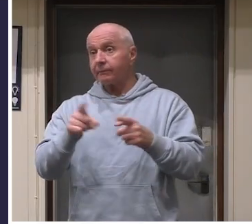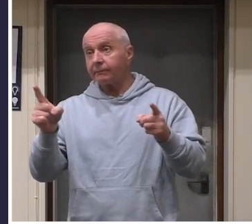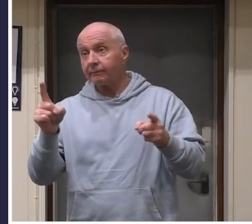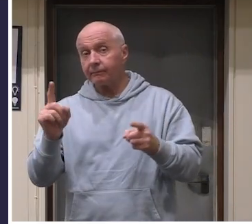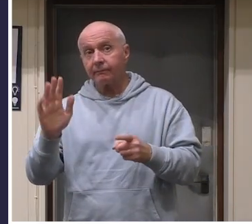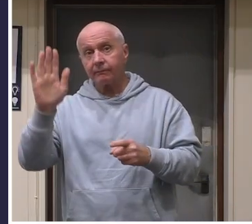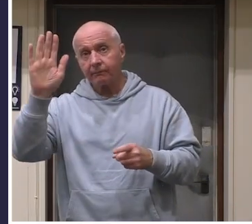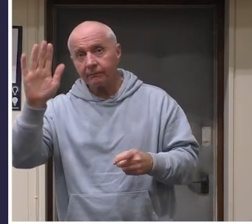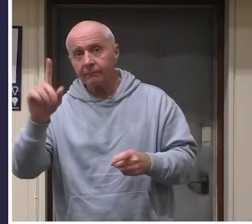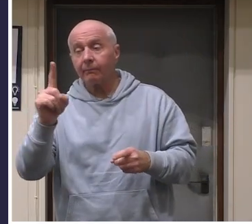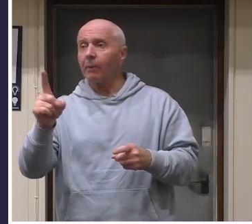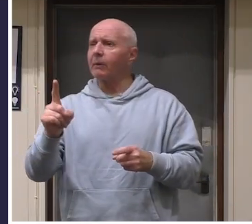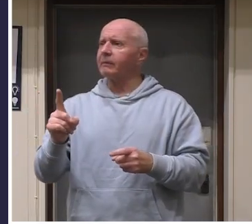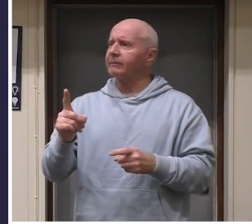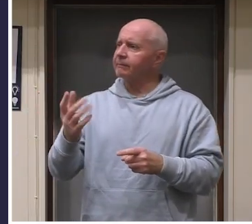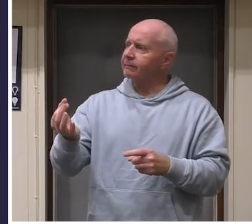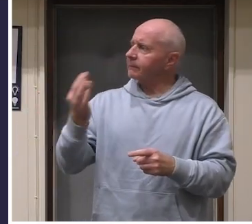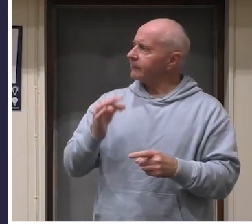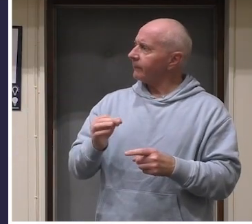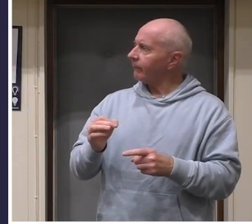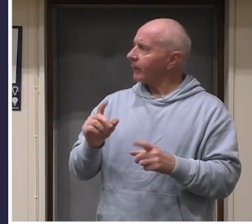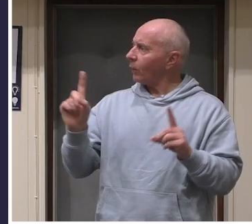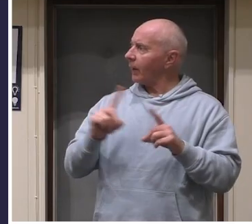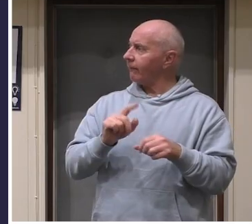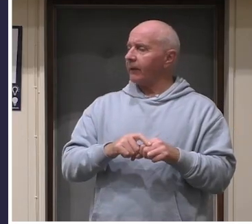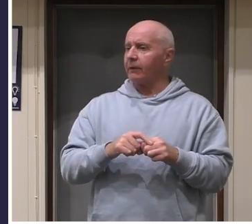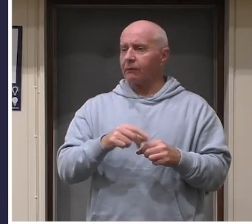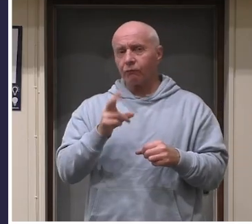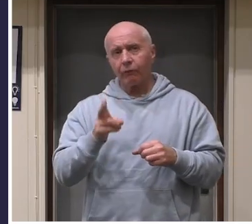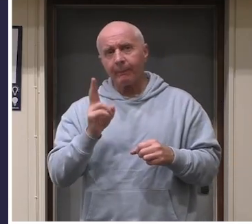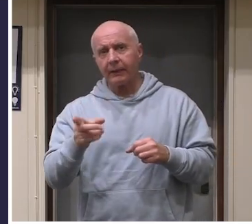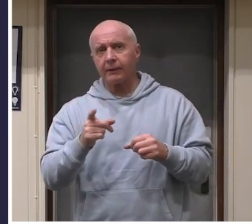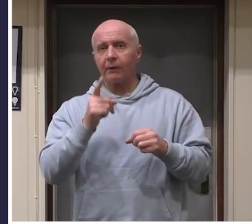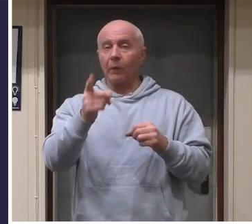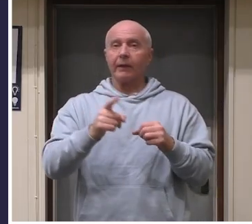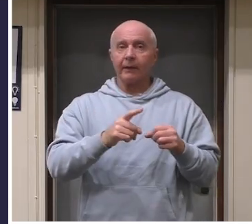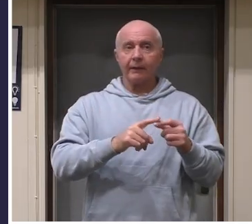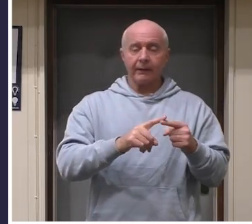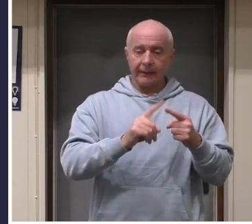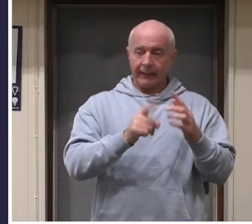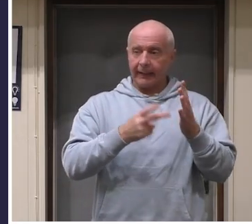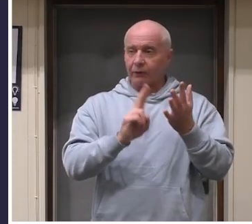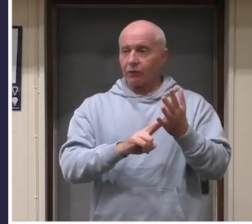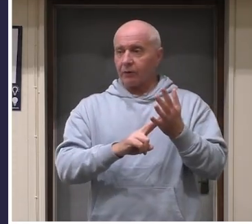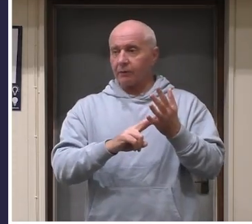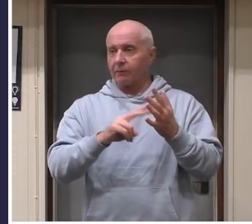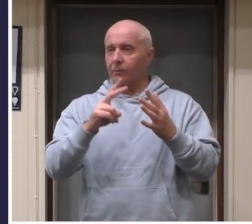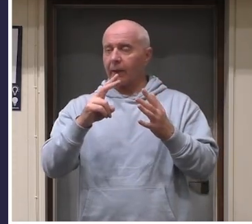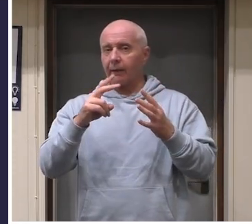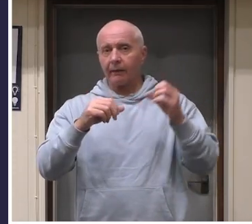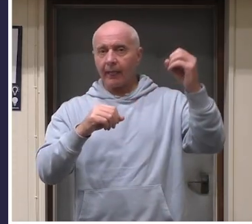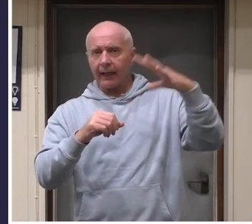ask me, but Professor, what if I were to repeat the double-slit experiment with electrons instead of light? What would happen